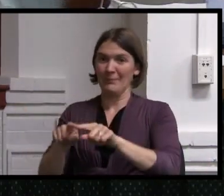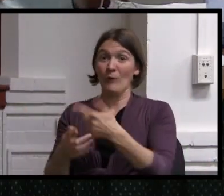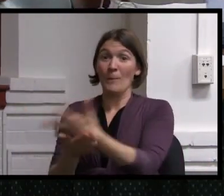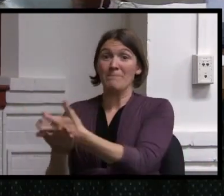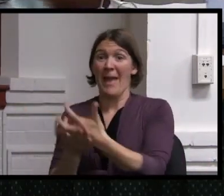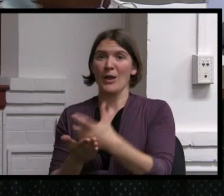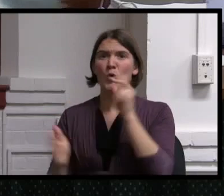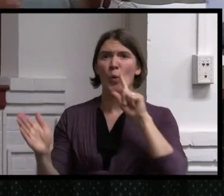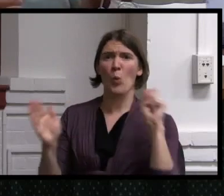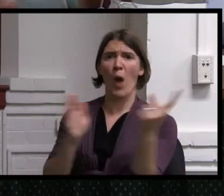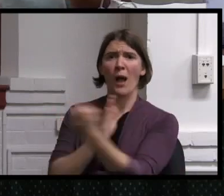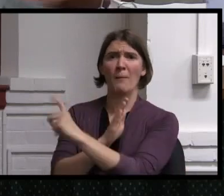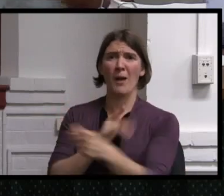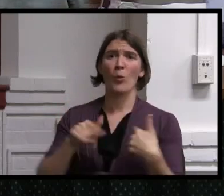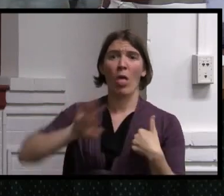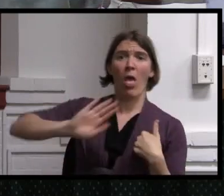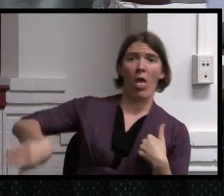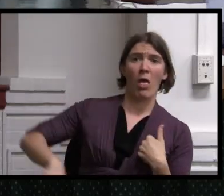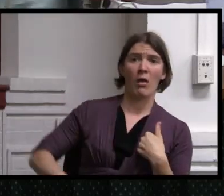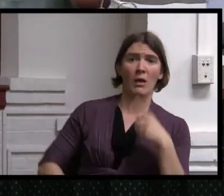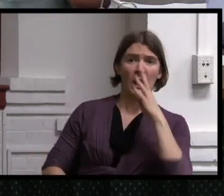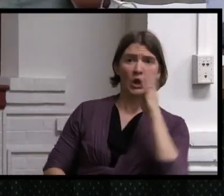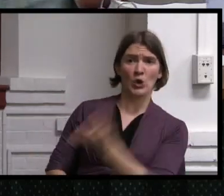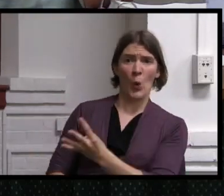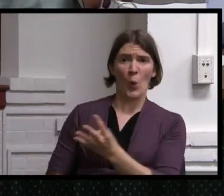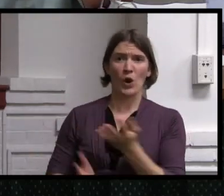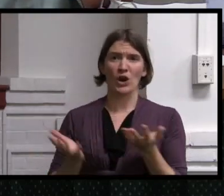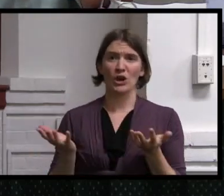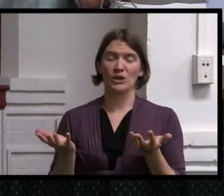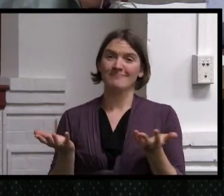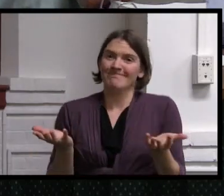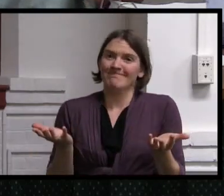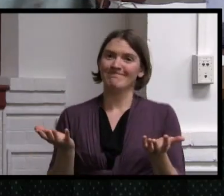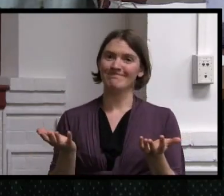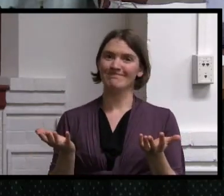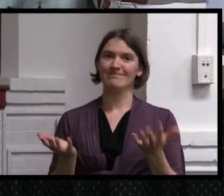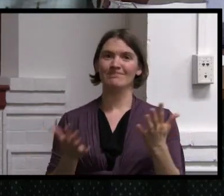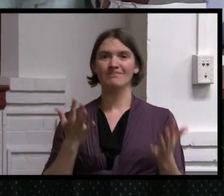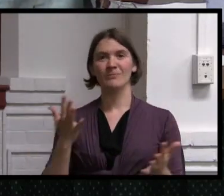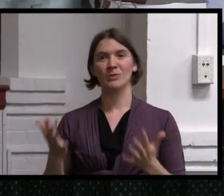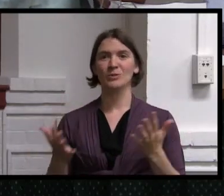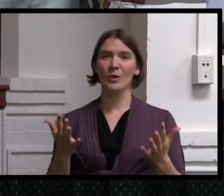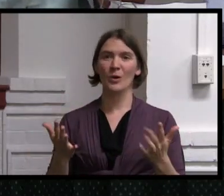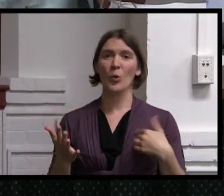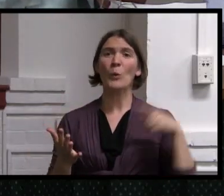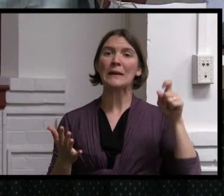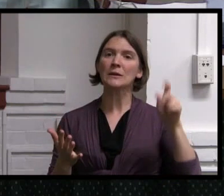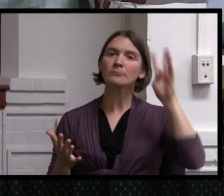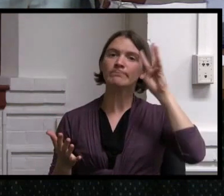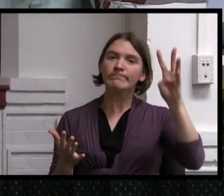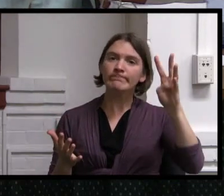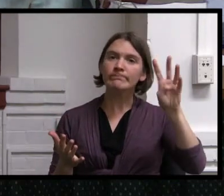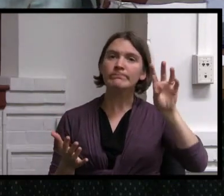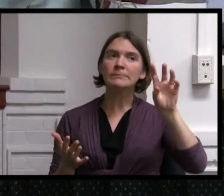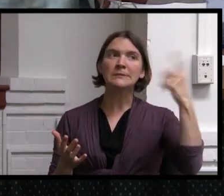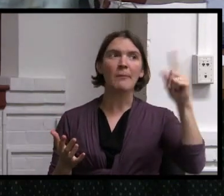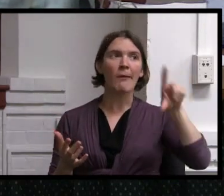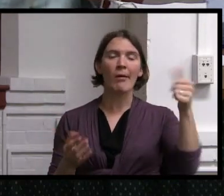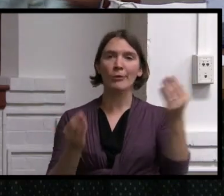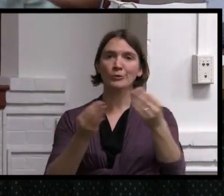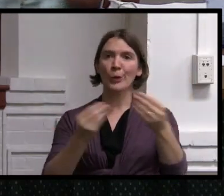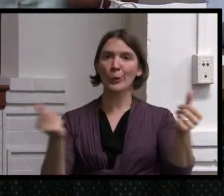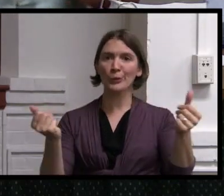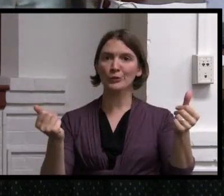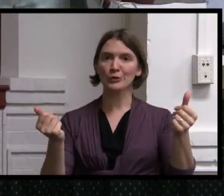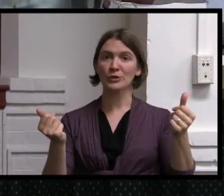know, everybody would avoid that, you know. But so it's, we've got to come up with something to really,